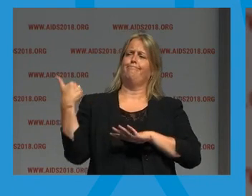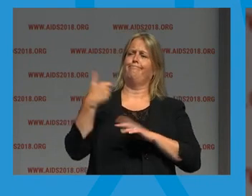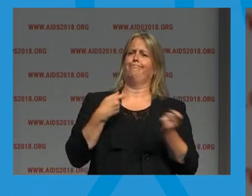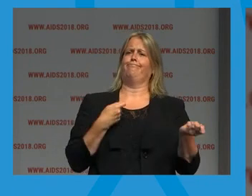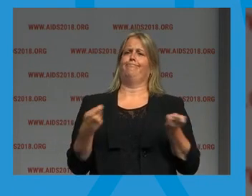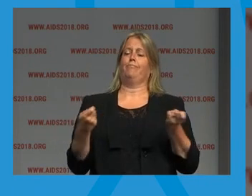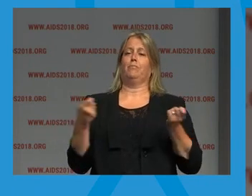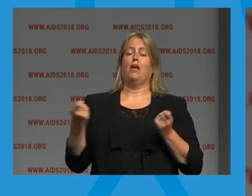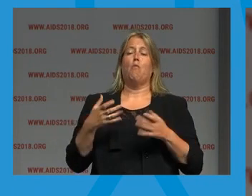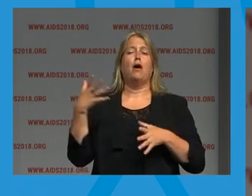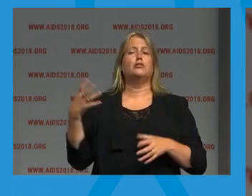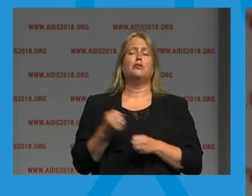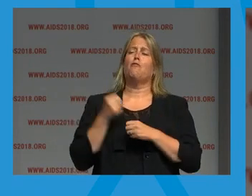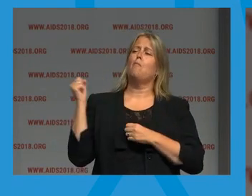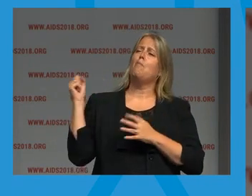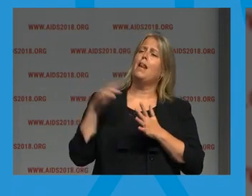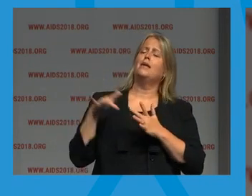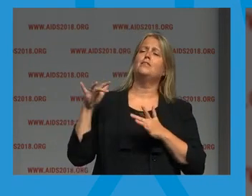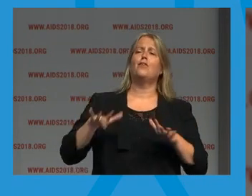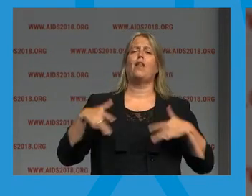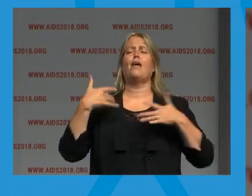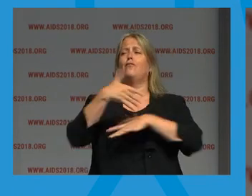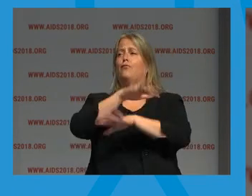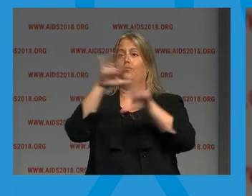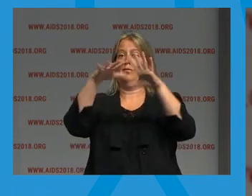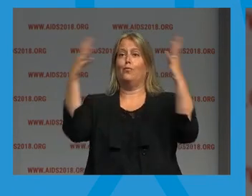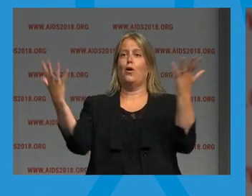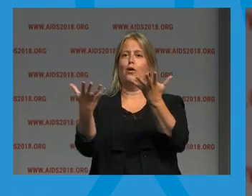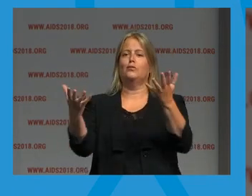Dr. Fauci is also the longtime chief of the